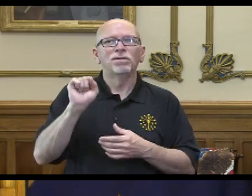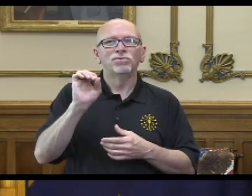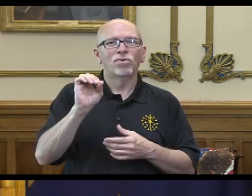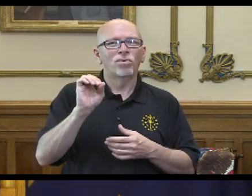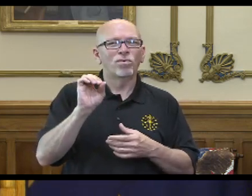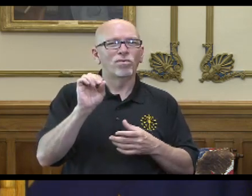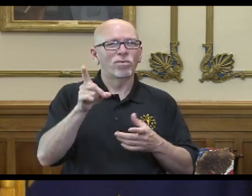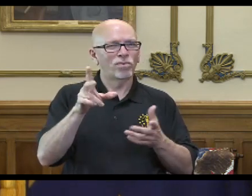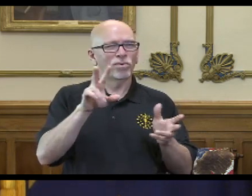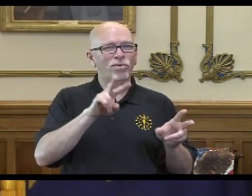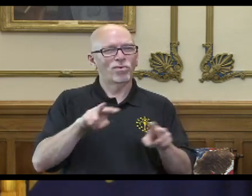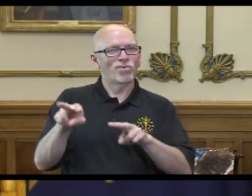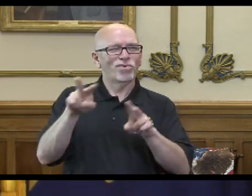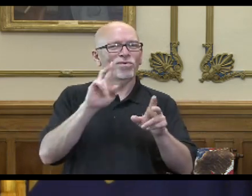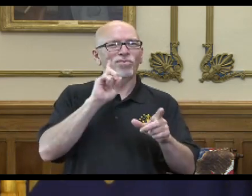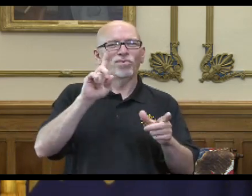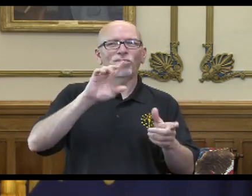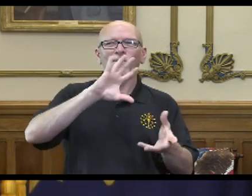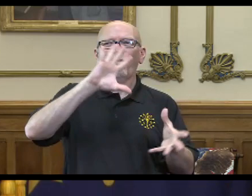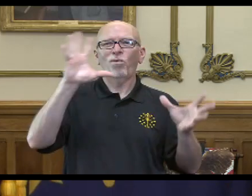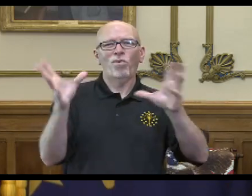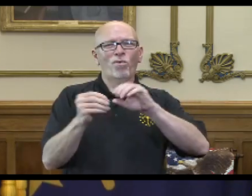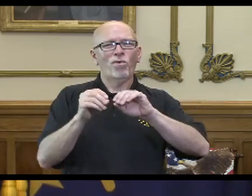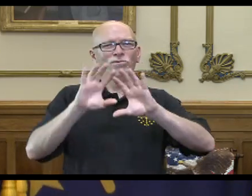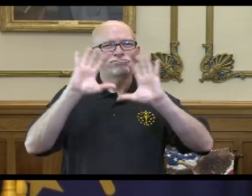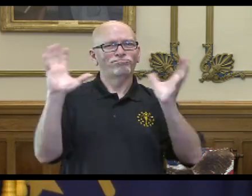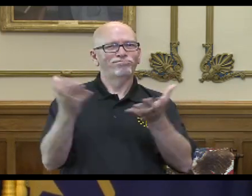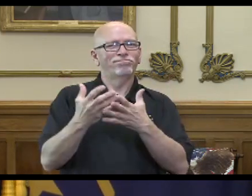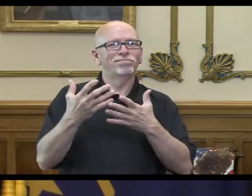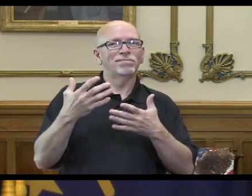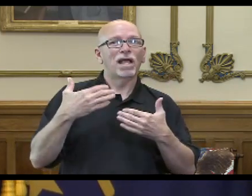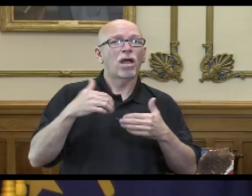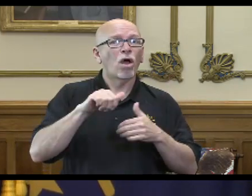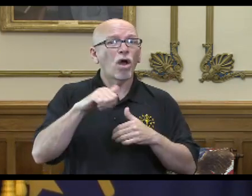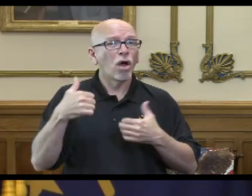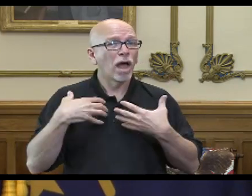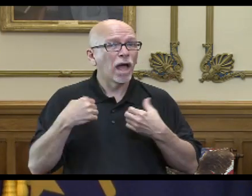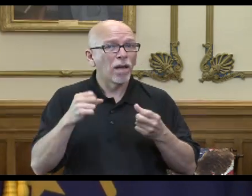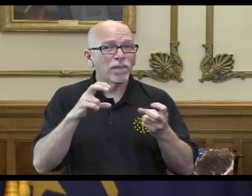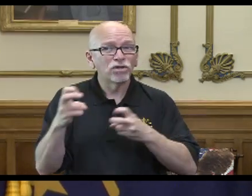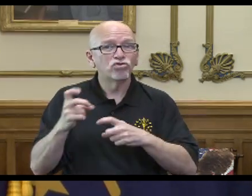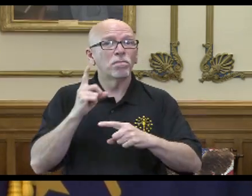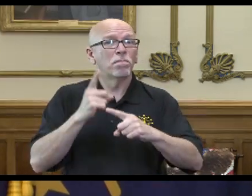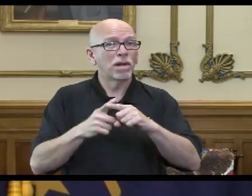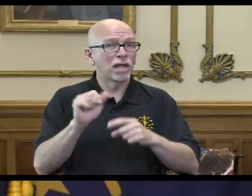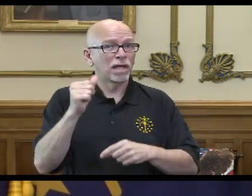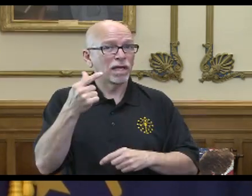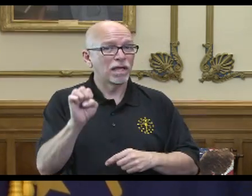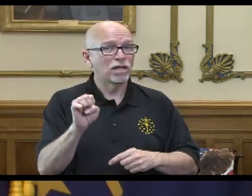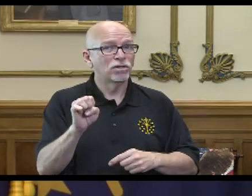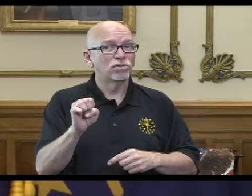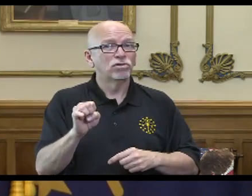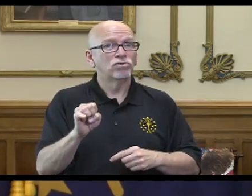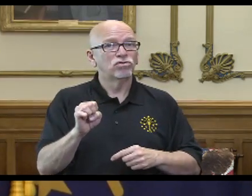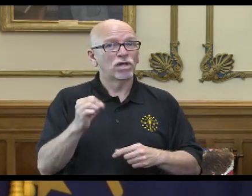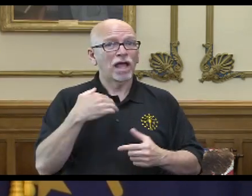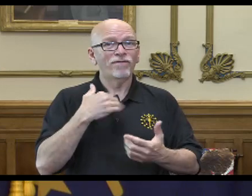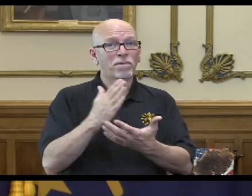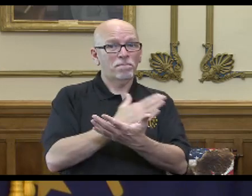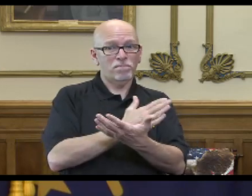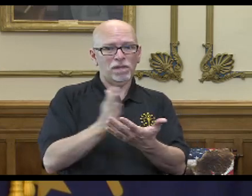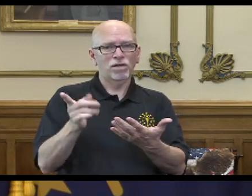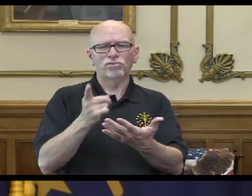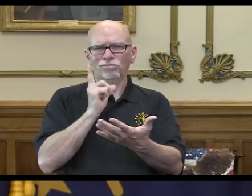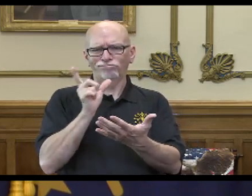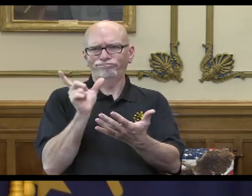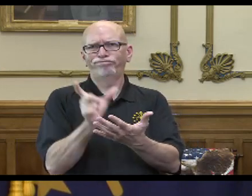when you think about the whole spectrum of underlying health conditions plus age, there's a spectrum there, and you need to be